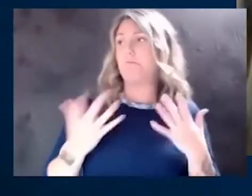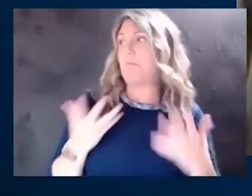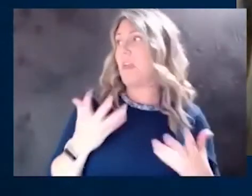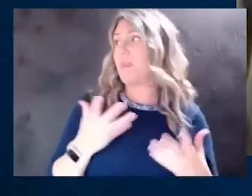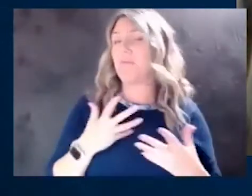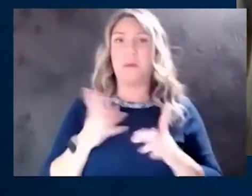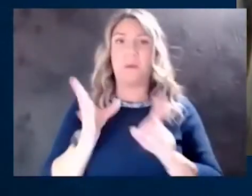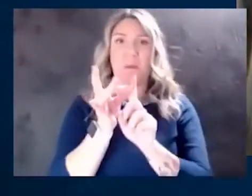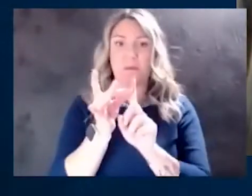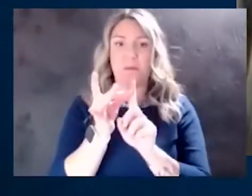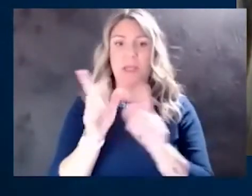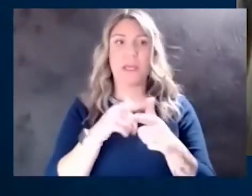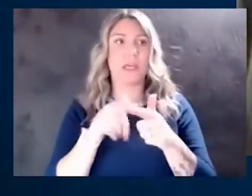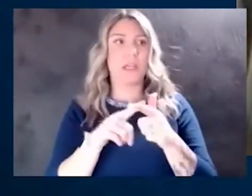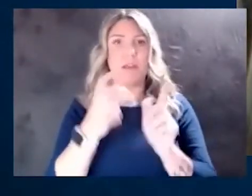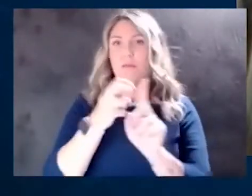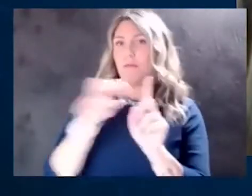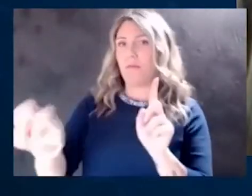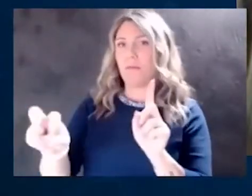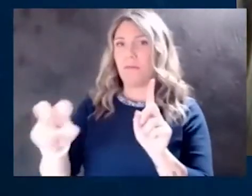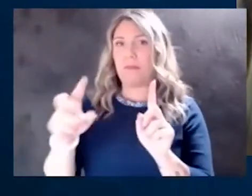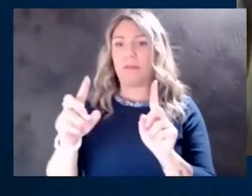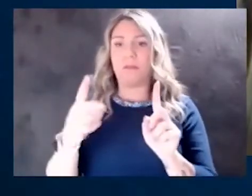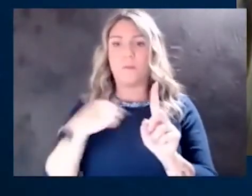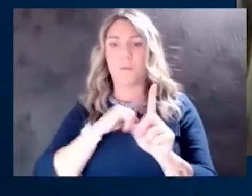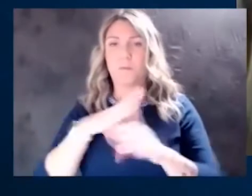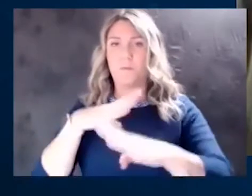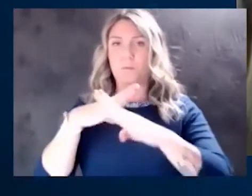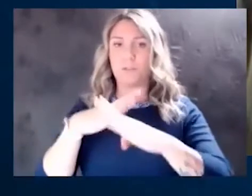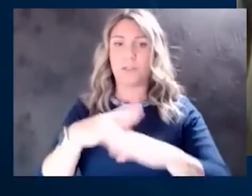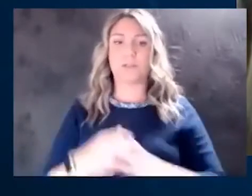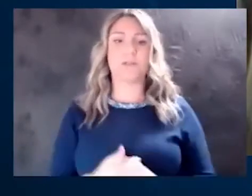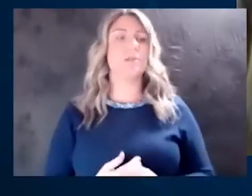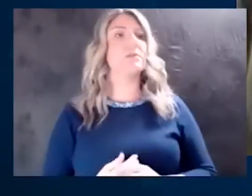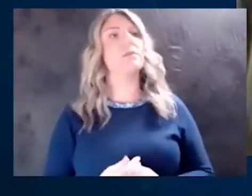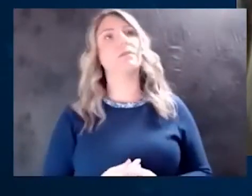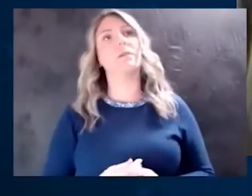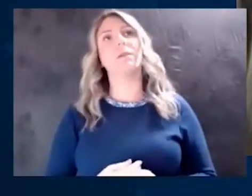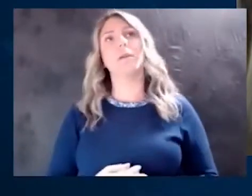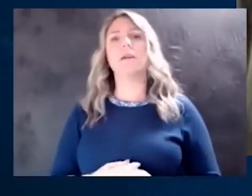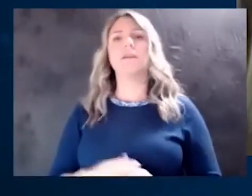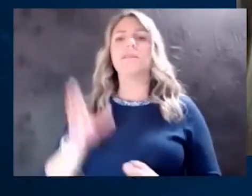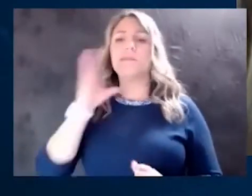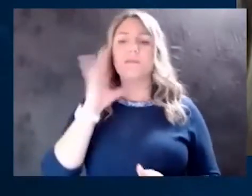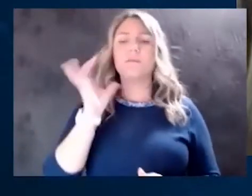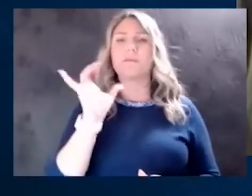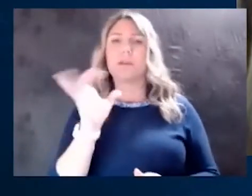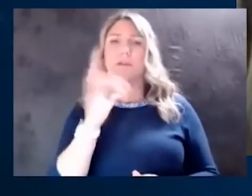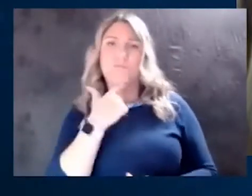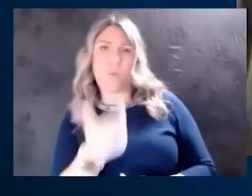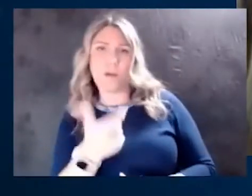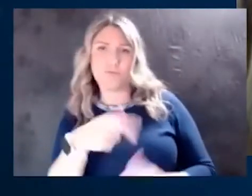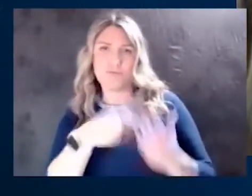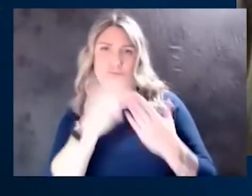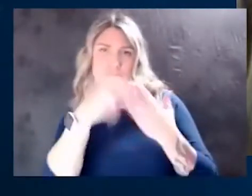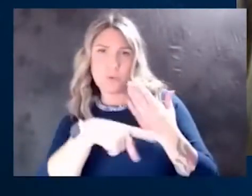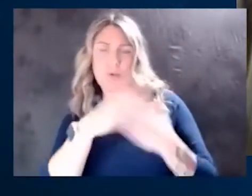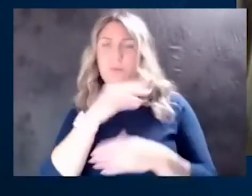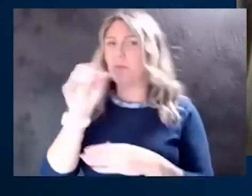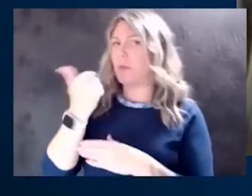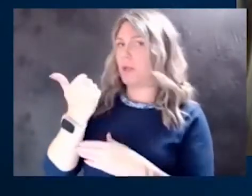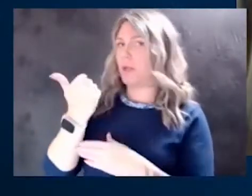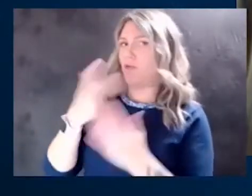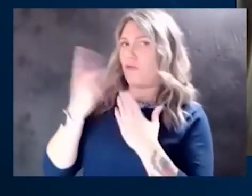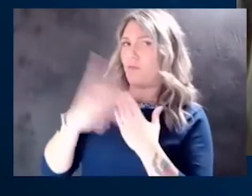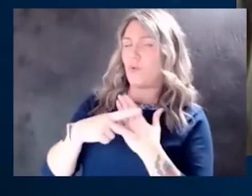get it and pass it on, even though we were protected. It seems like that's, from watching this show and other shows, that's probably